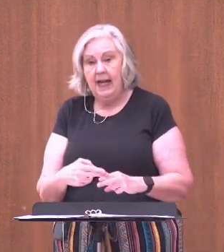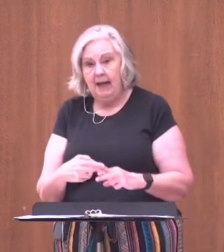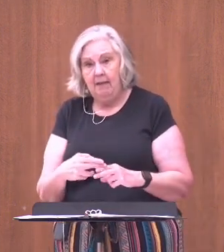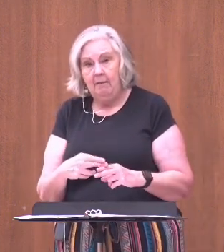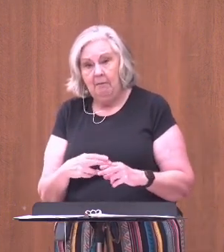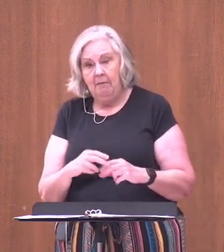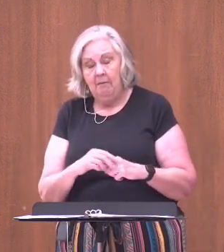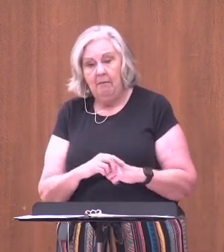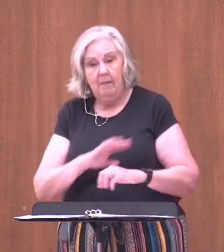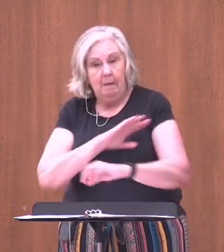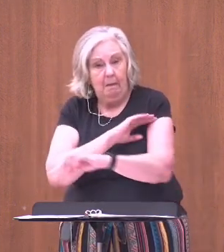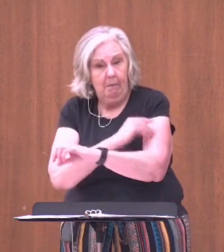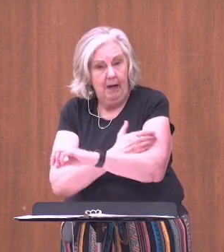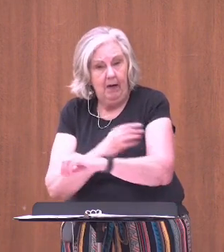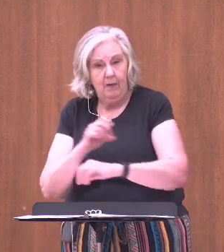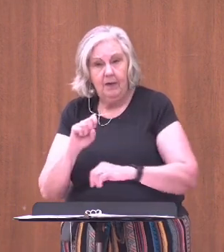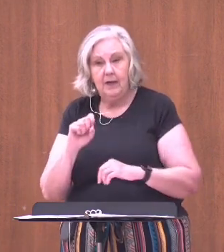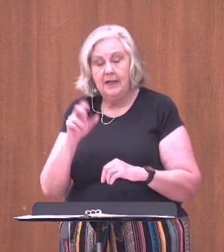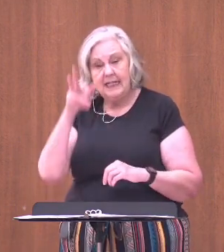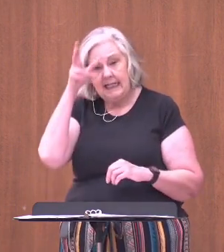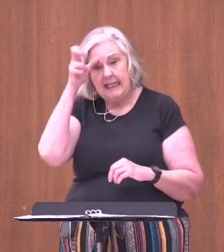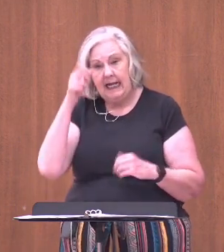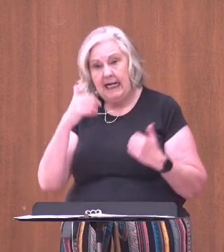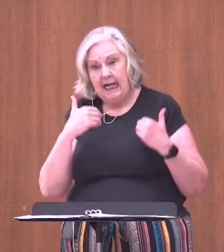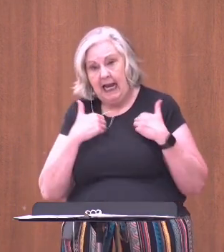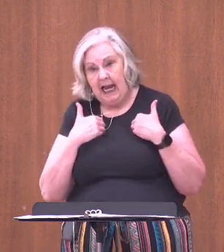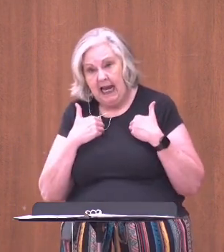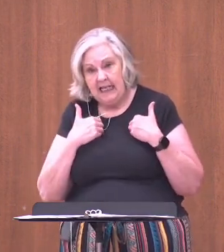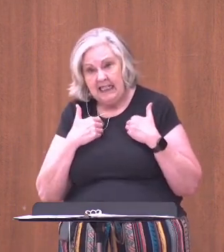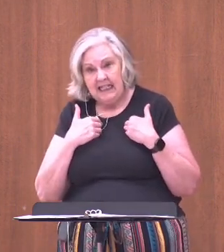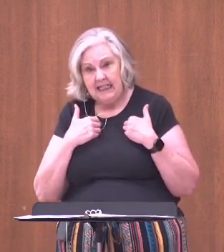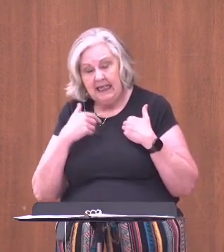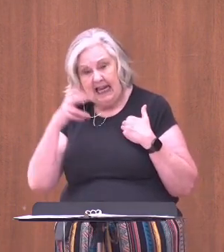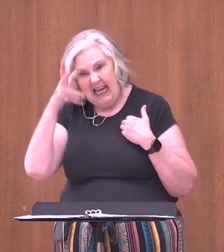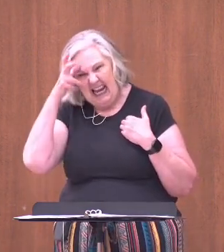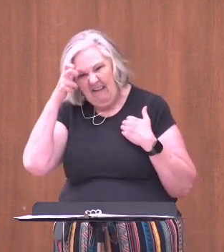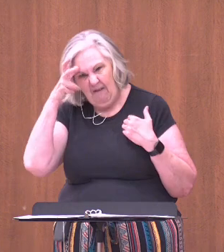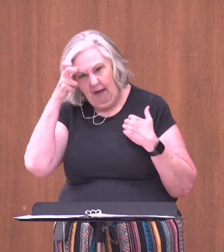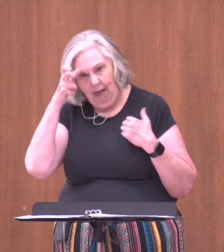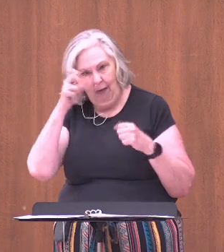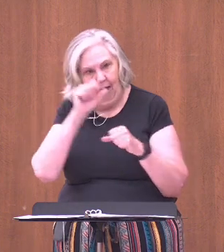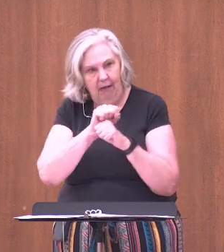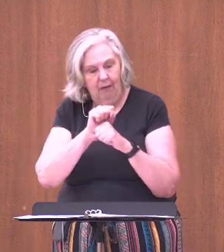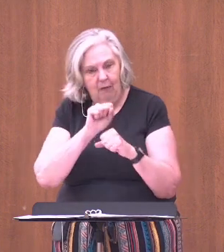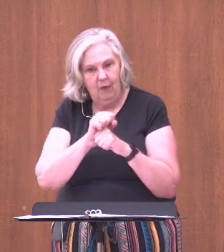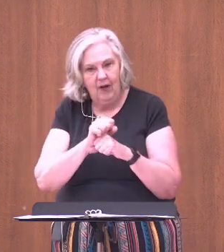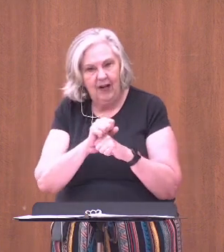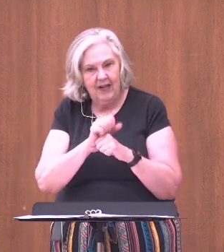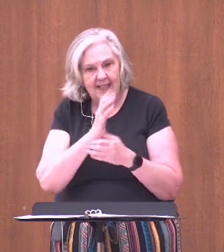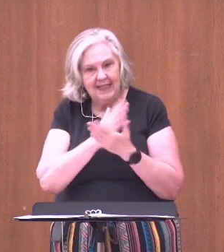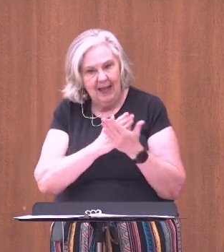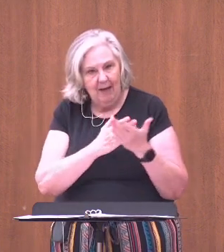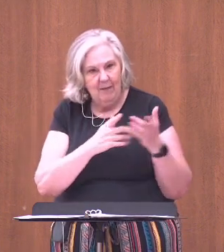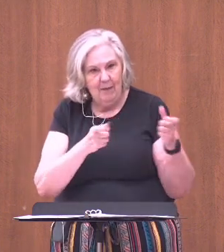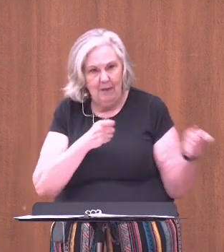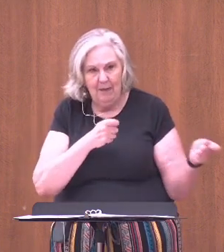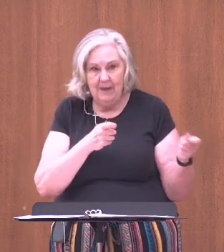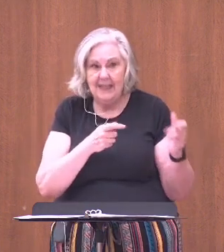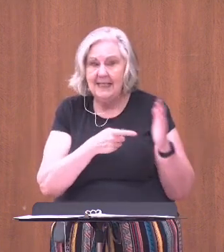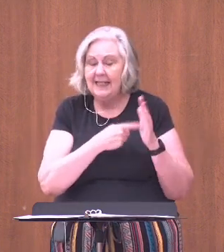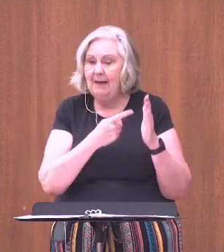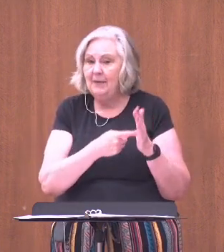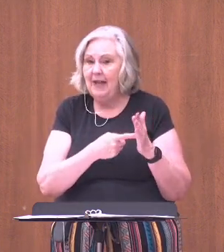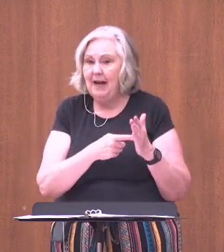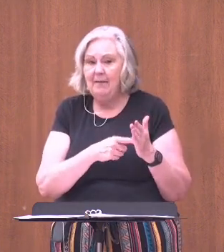wields. Evil at work, that which is somewhat under control and somewhat loosed by